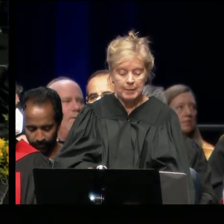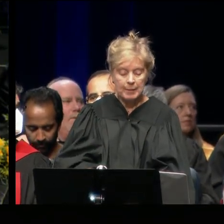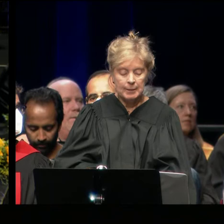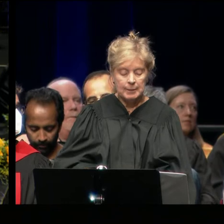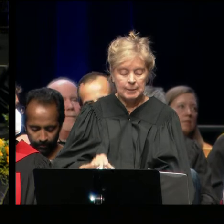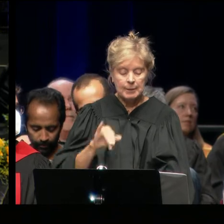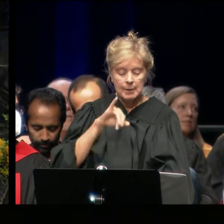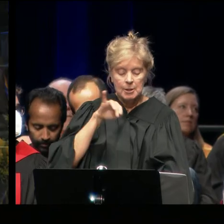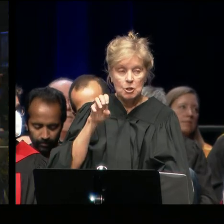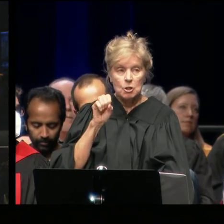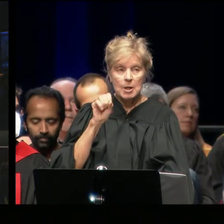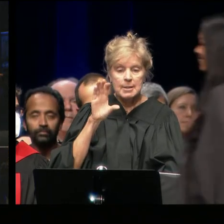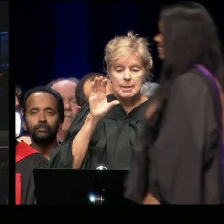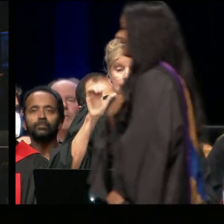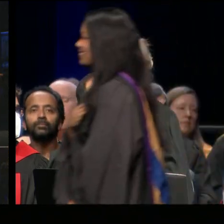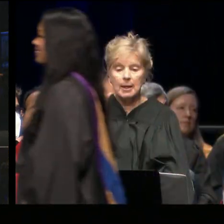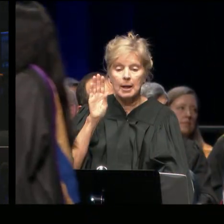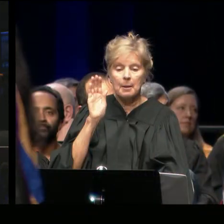Jessica Bandu.